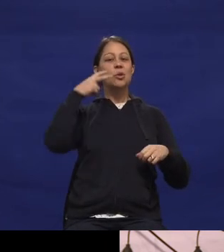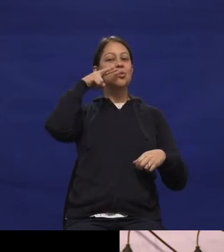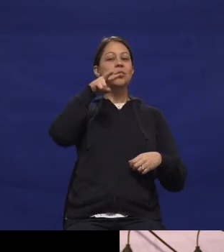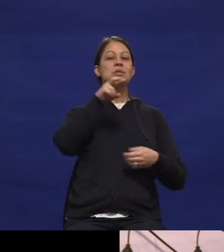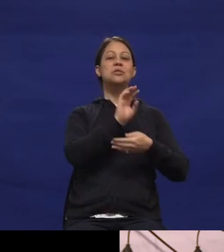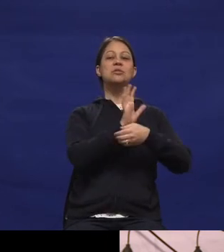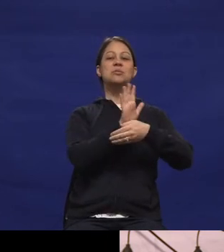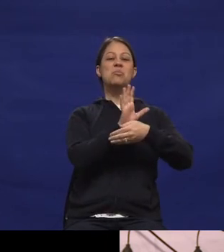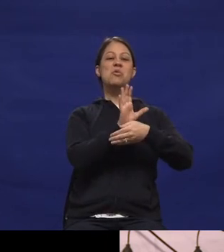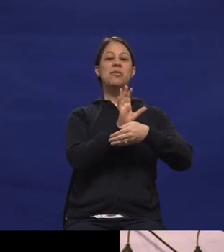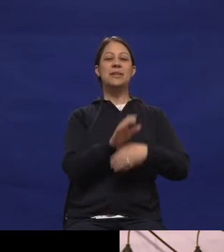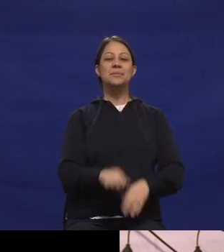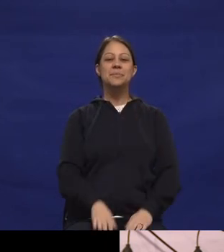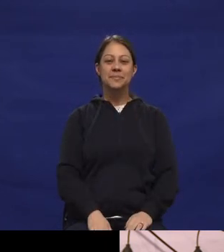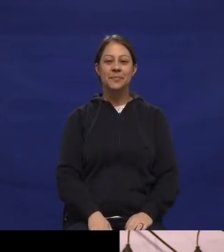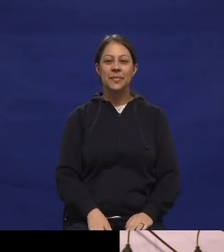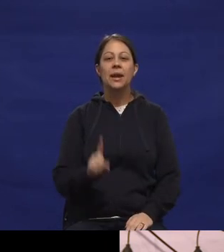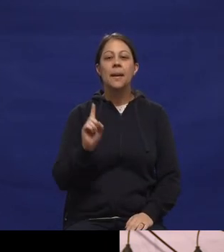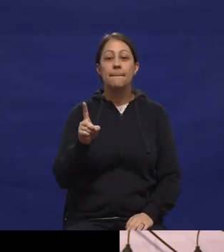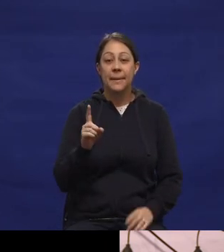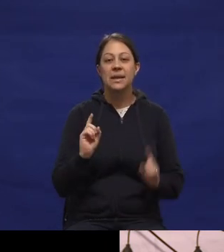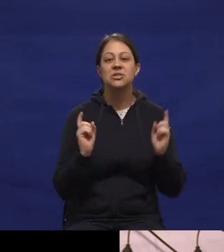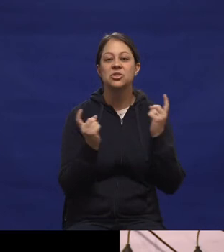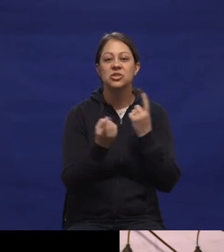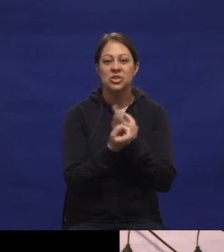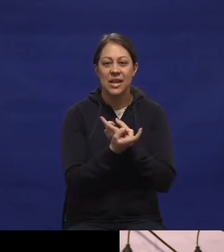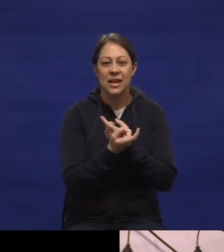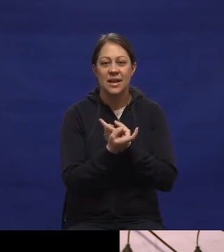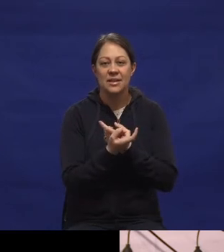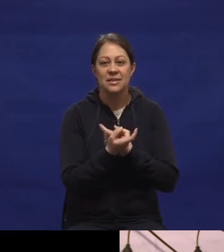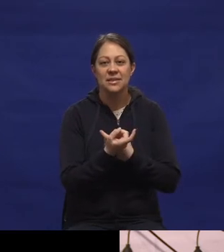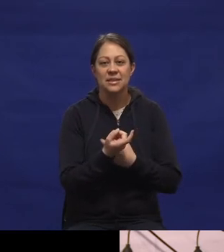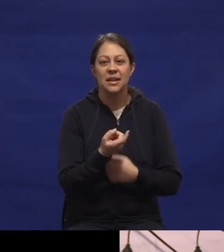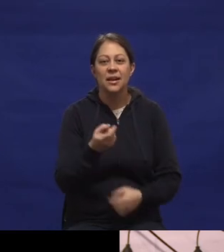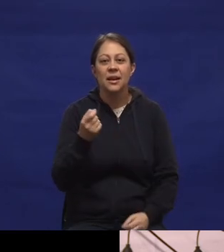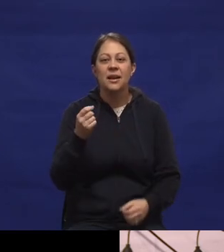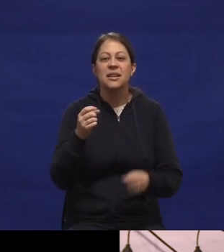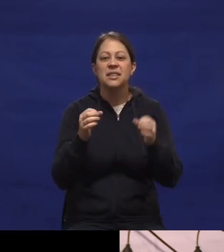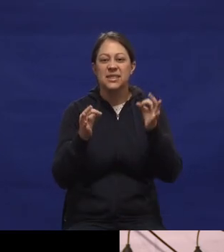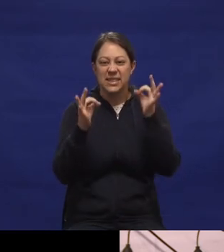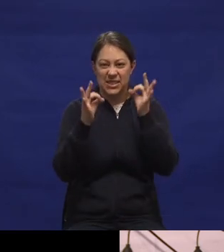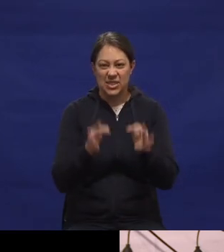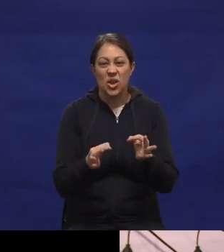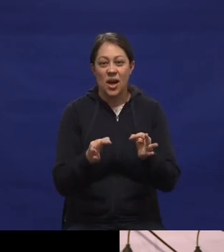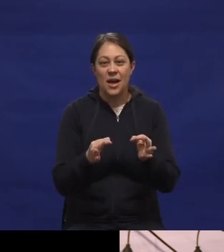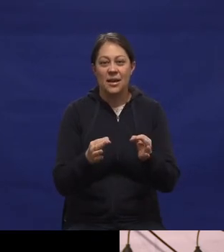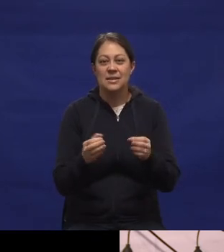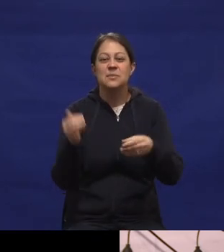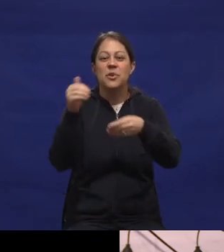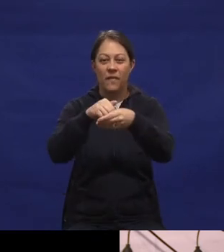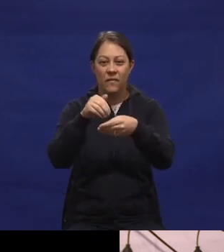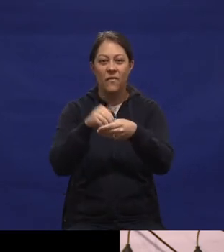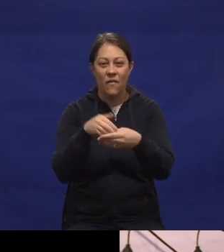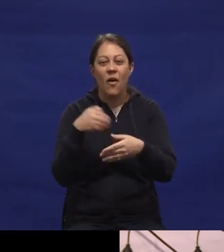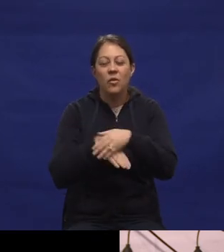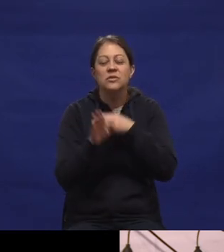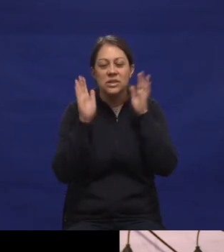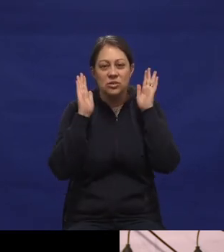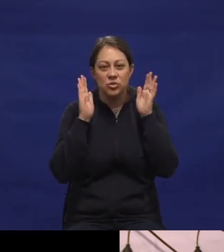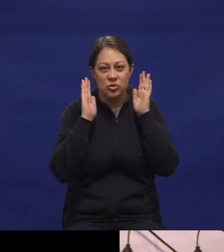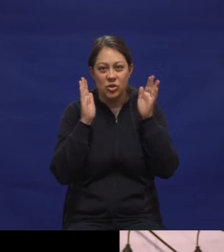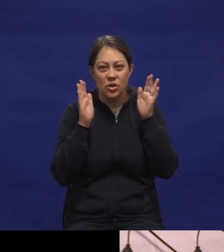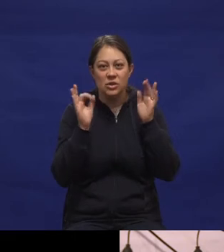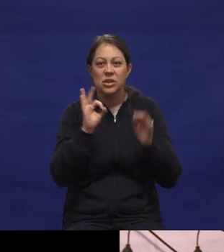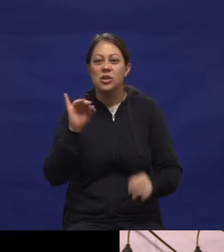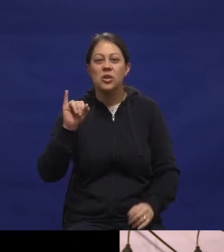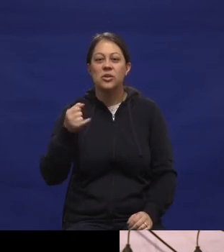cool. But there's a change when you make a choice to not just watch church, but participate. Come on in now. To